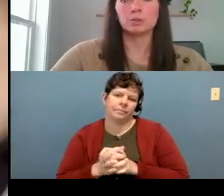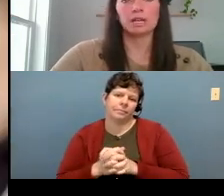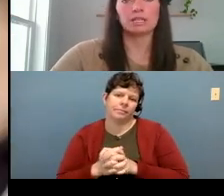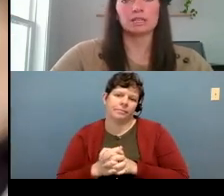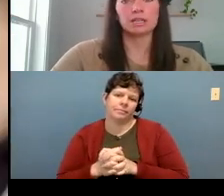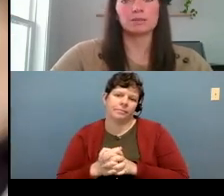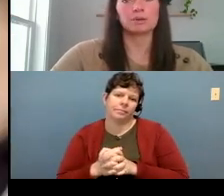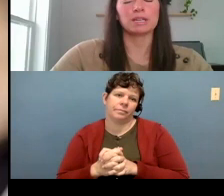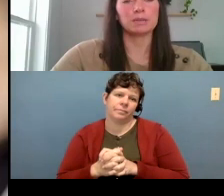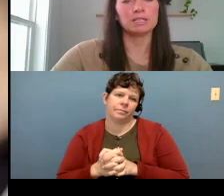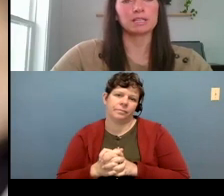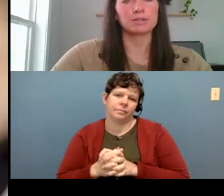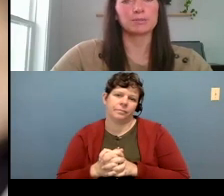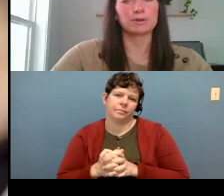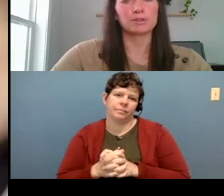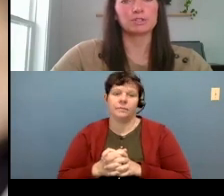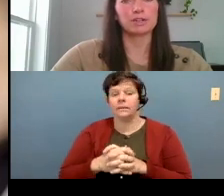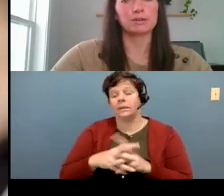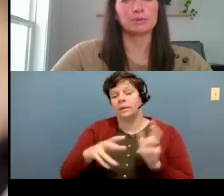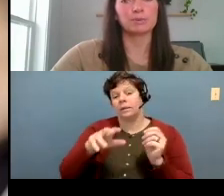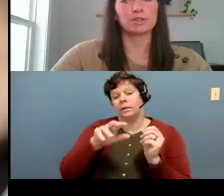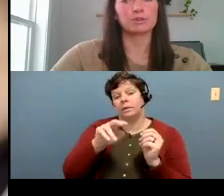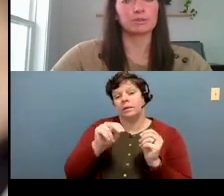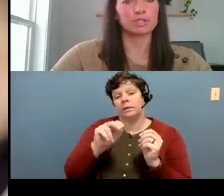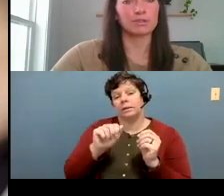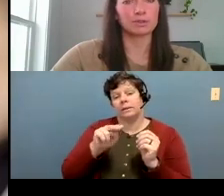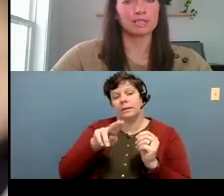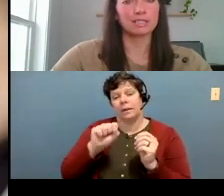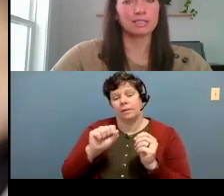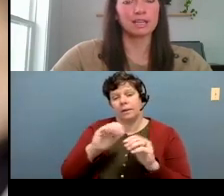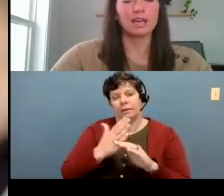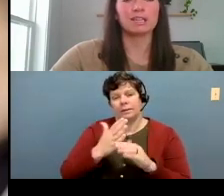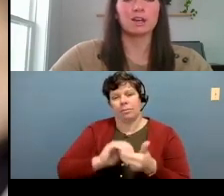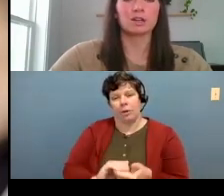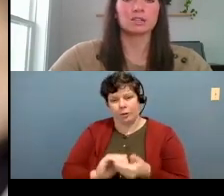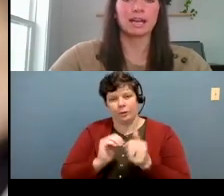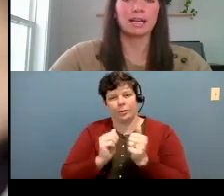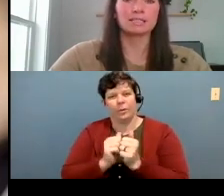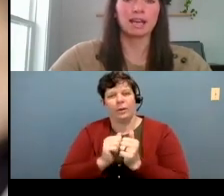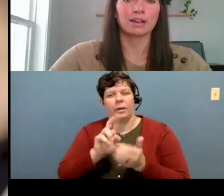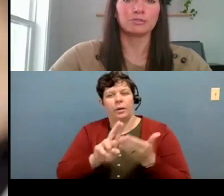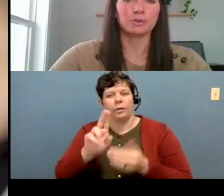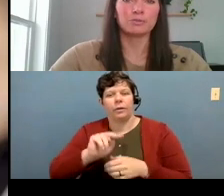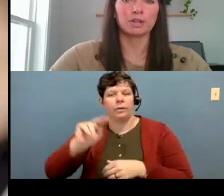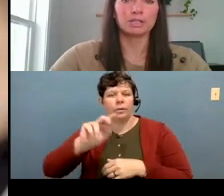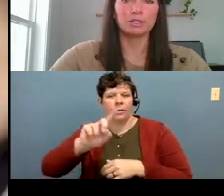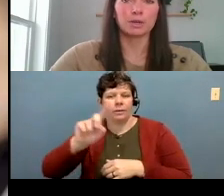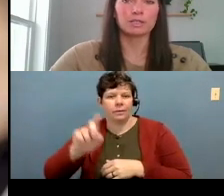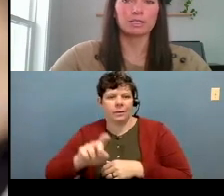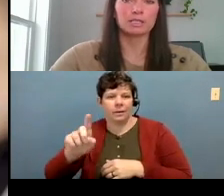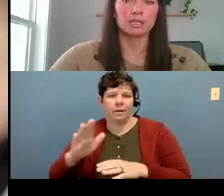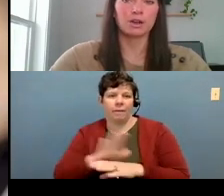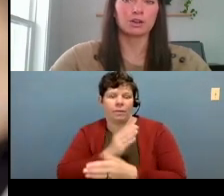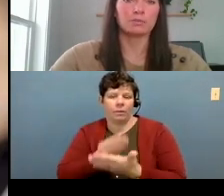of the great things about NamUs is our partnership with the University of North Texas. They are tasked and fully funded to